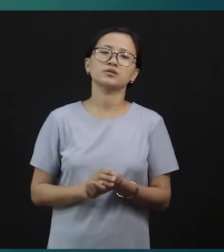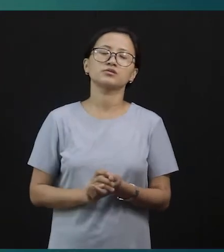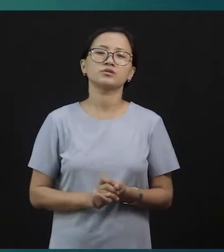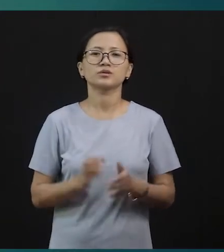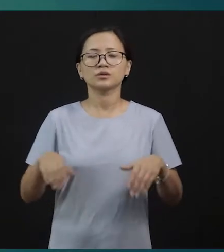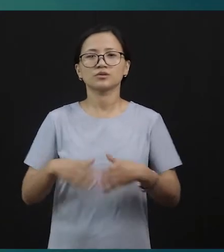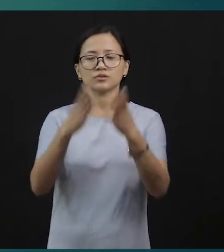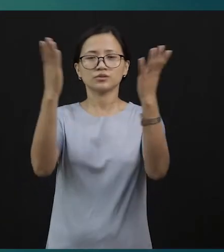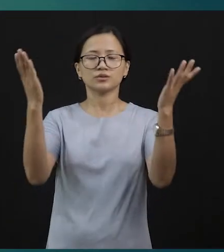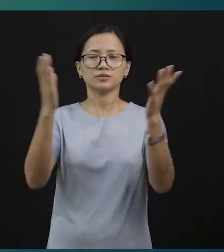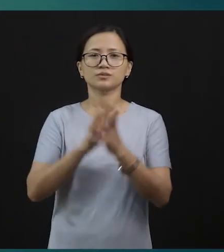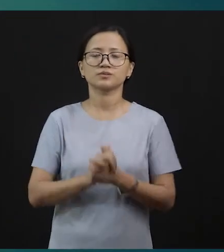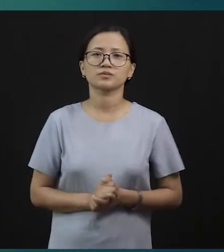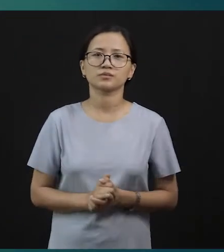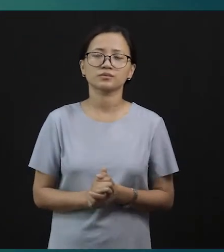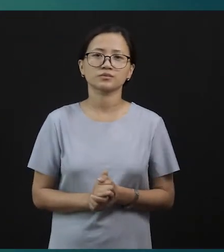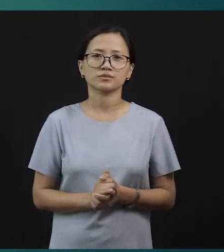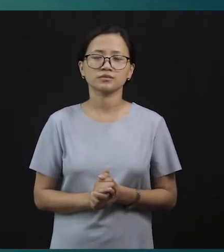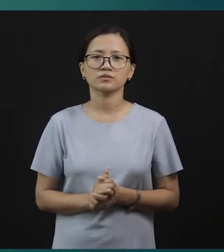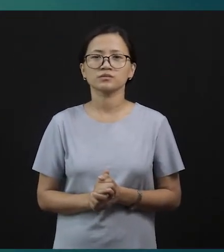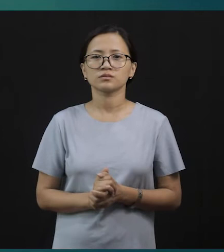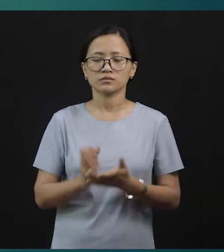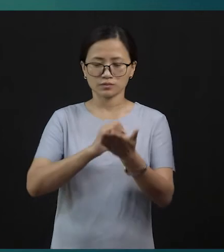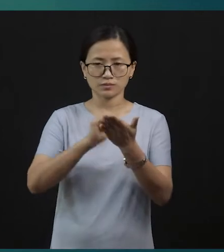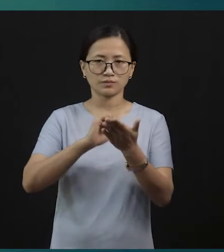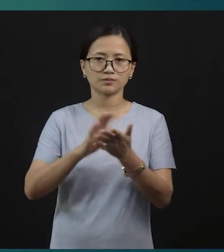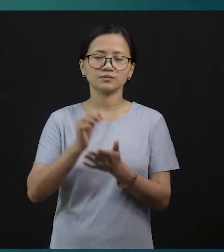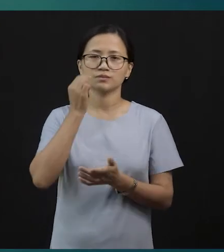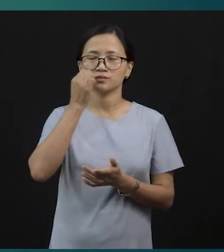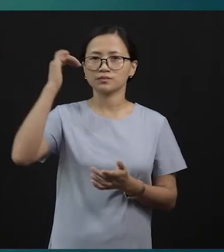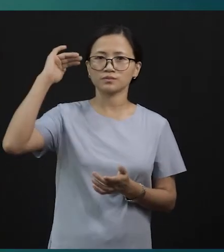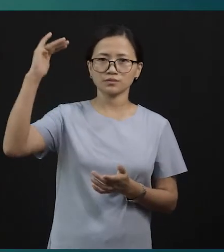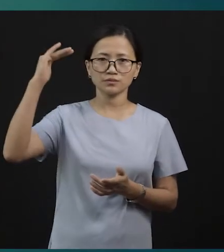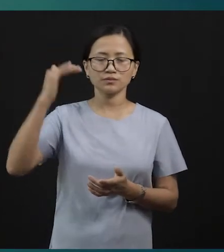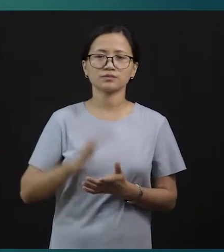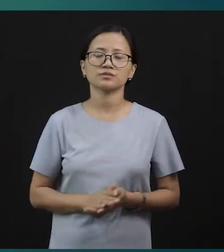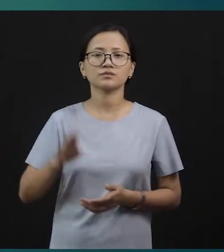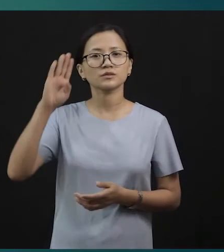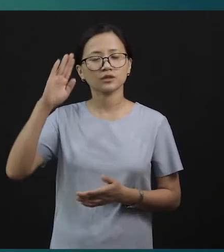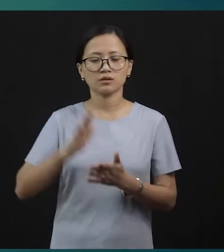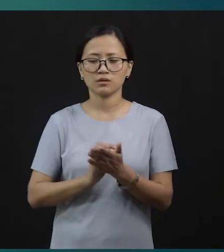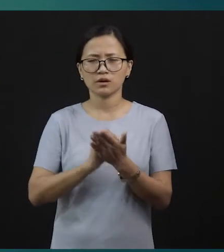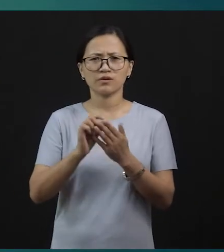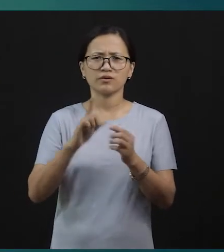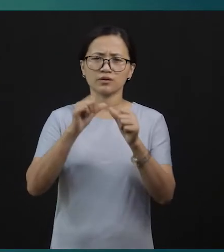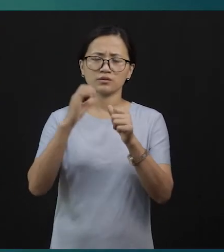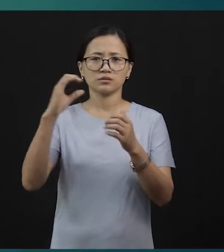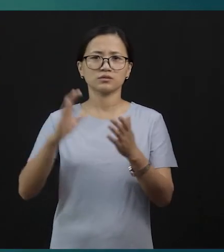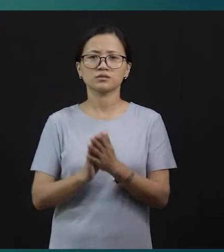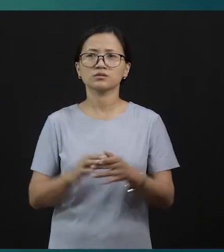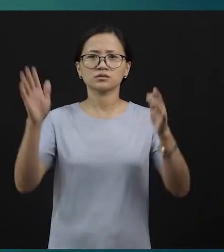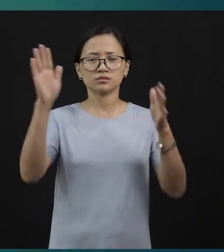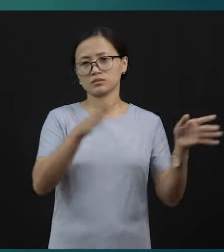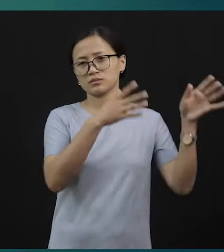That was the letter, okay? That was the letter written by the captain. And he wrote every account of what happened in the